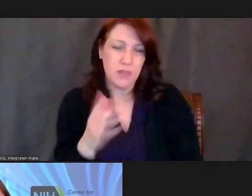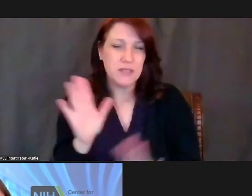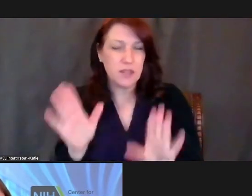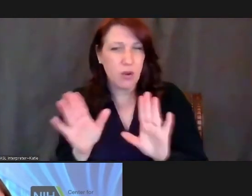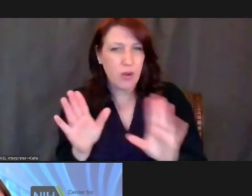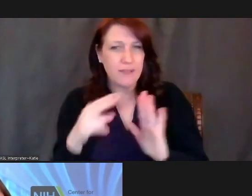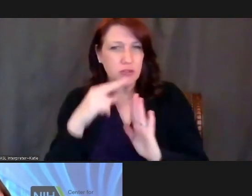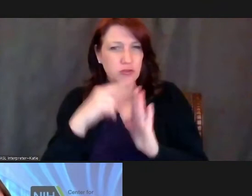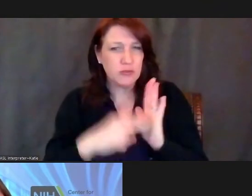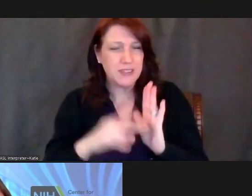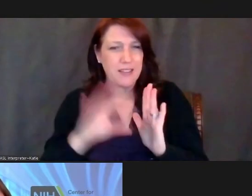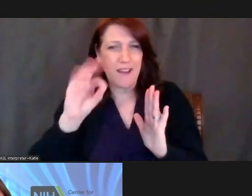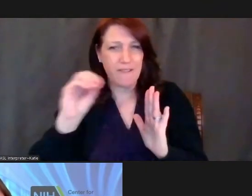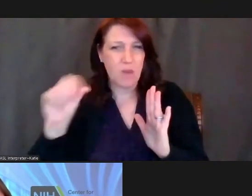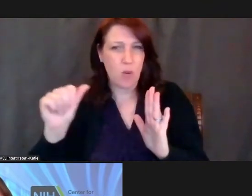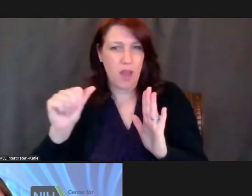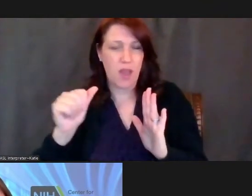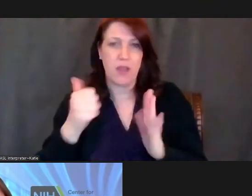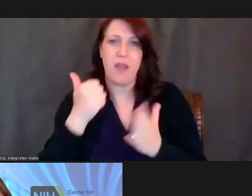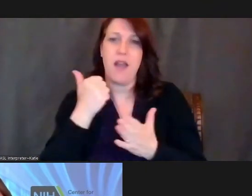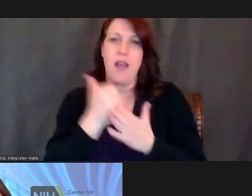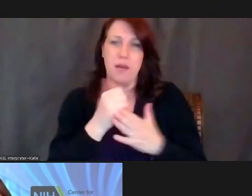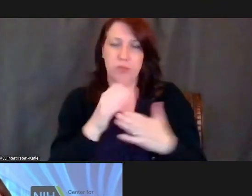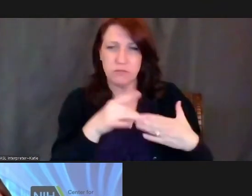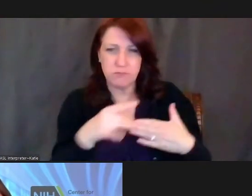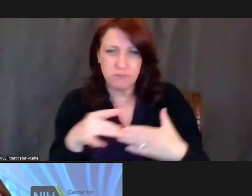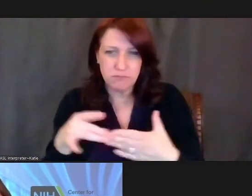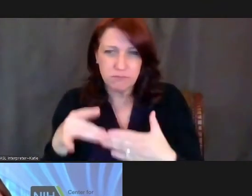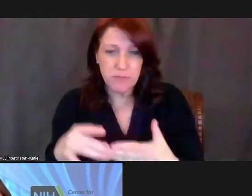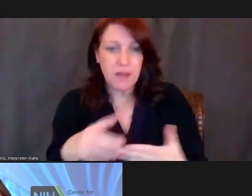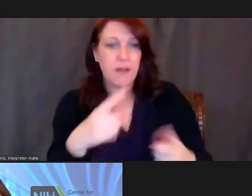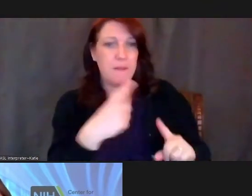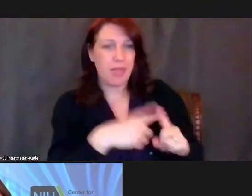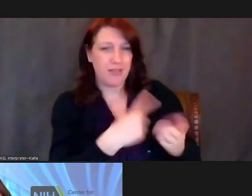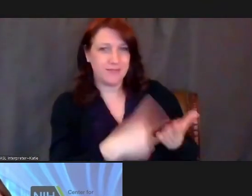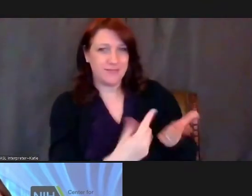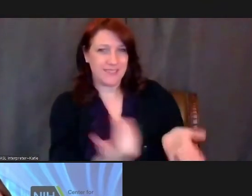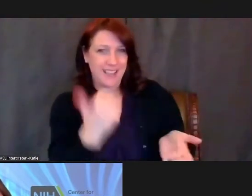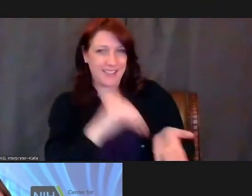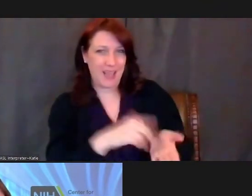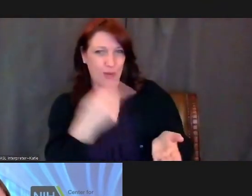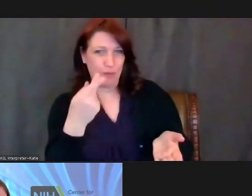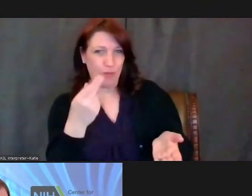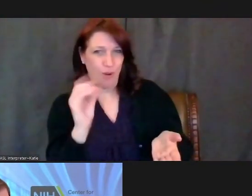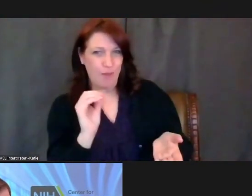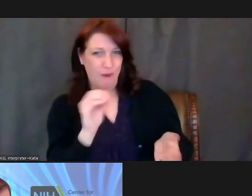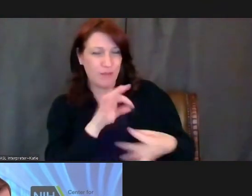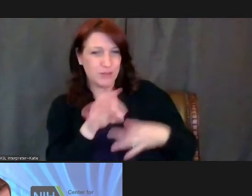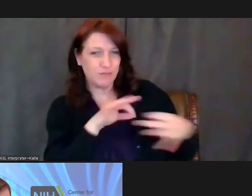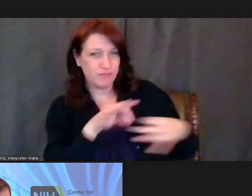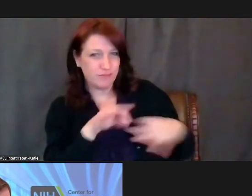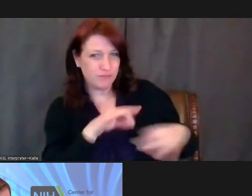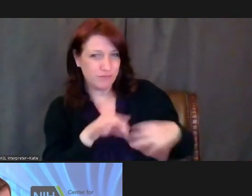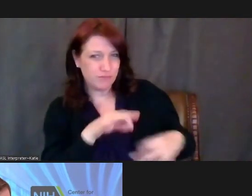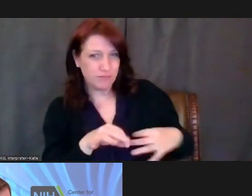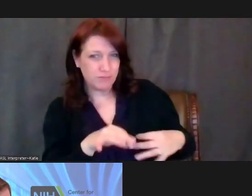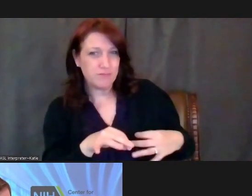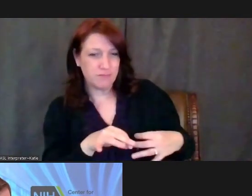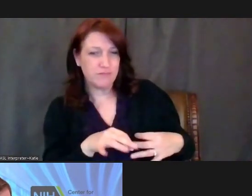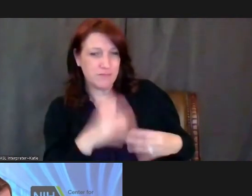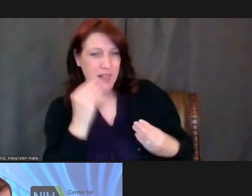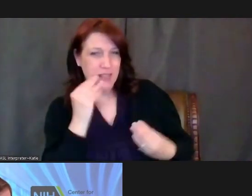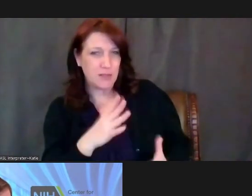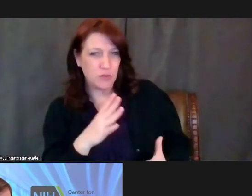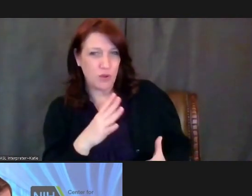where the FOA can really help lead you, as well as talking again to a program officer who will be able to